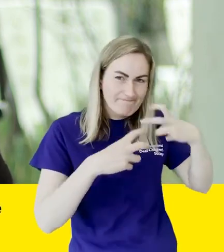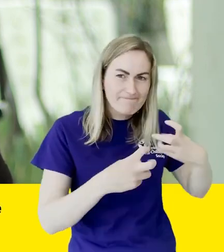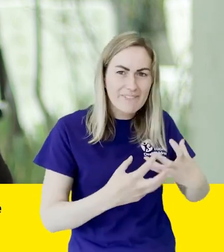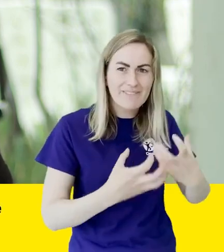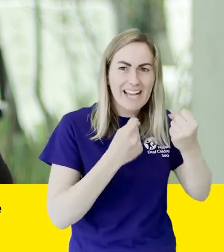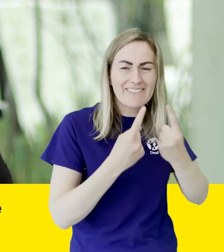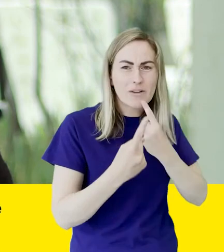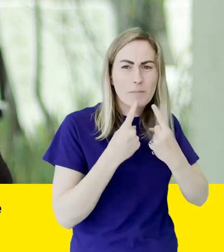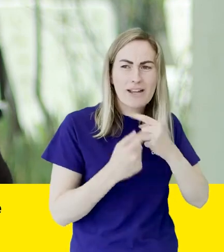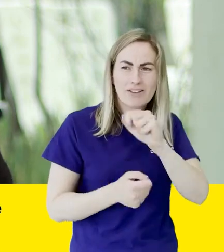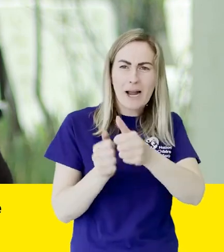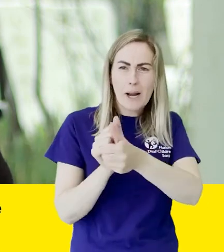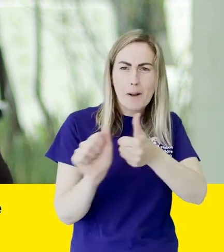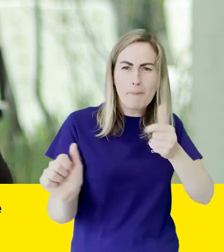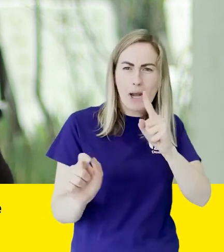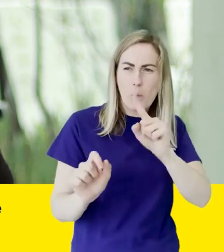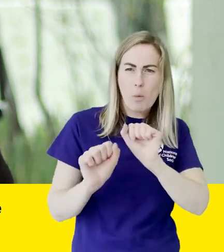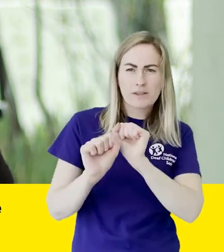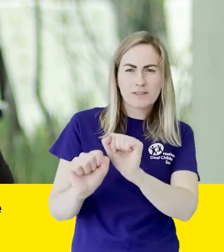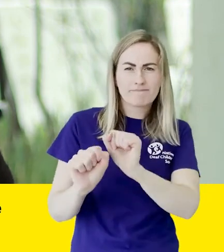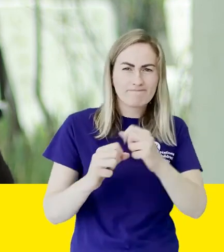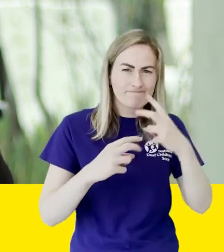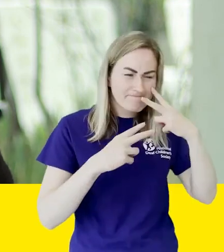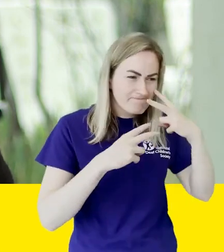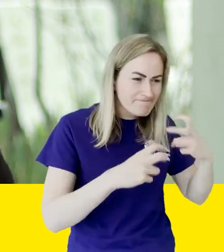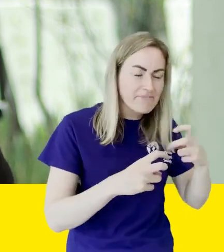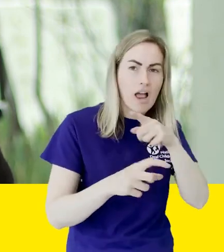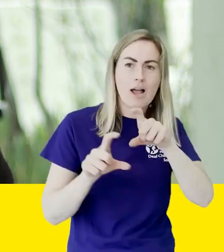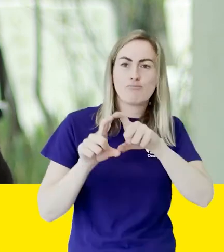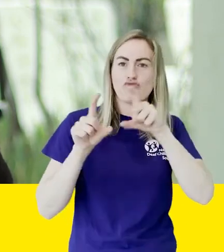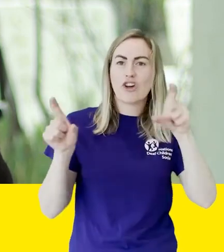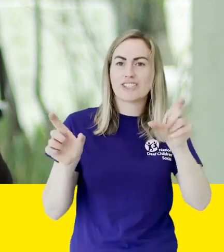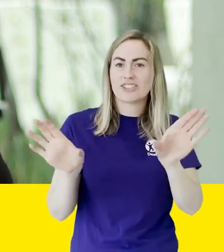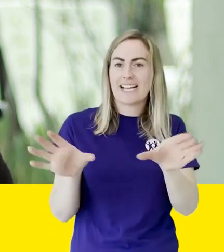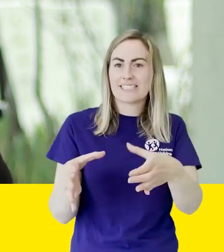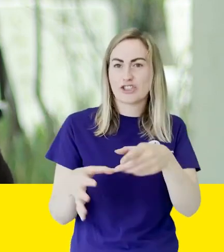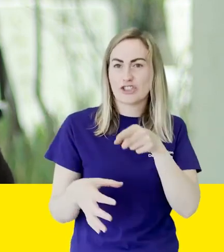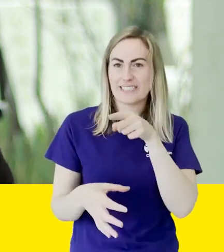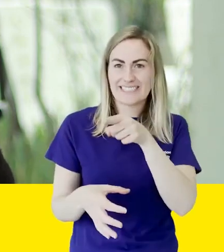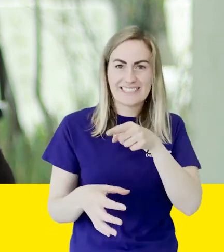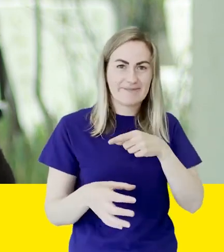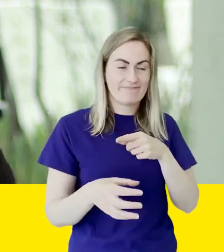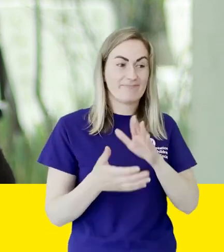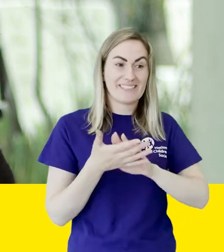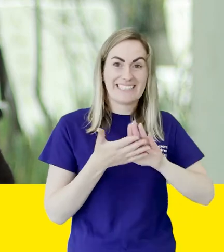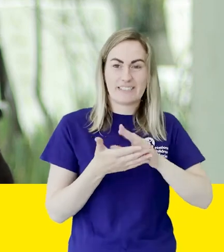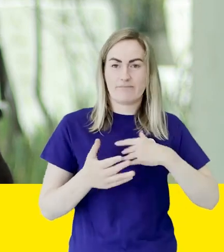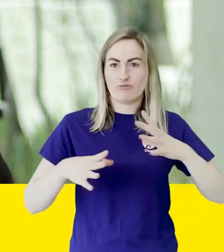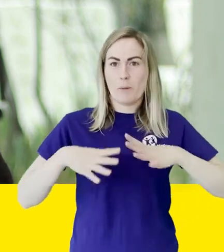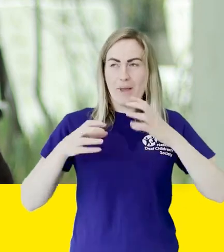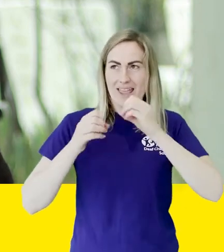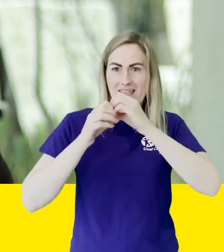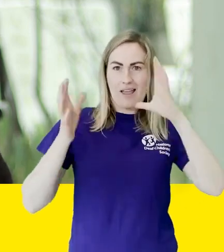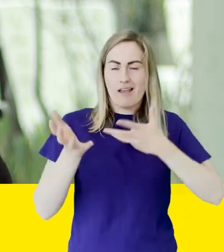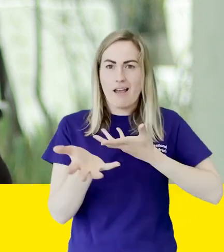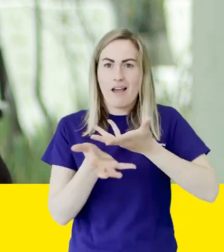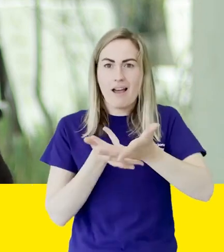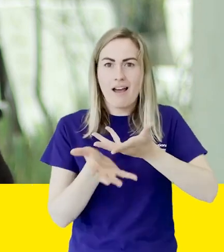research beforehand on what they do. It was a branding agency, and therefore we had a